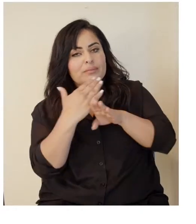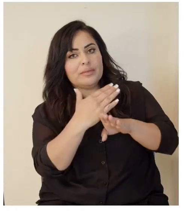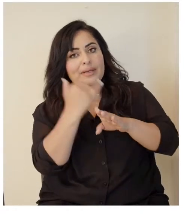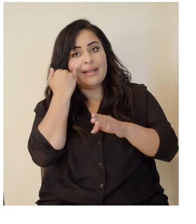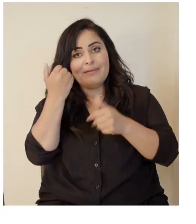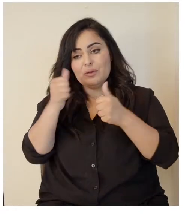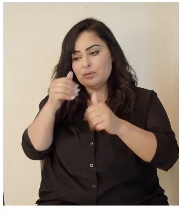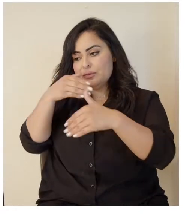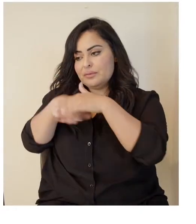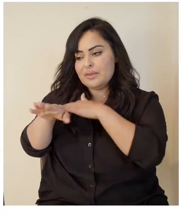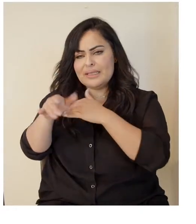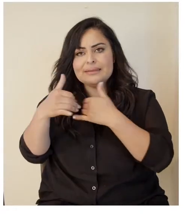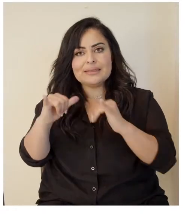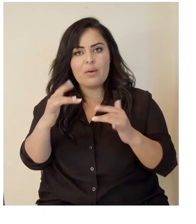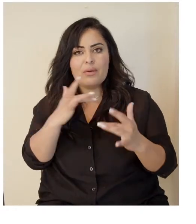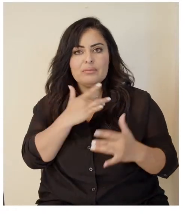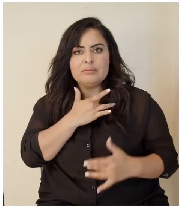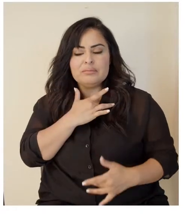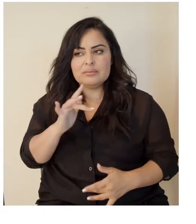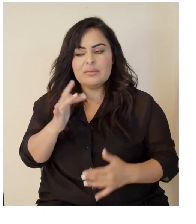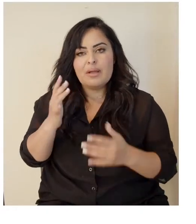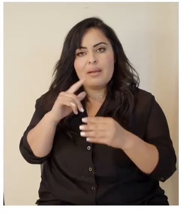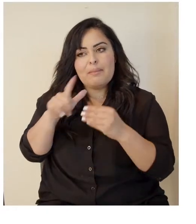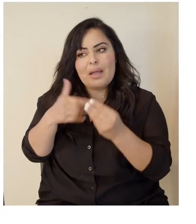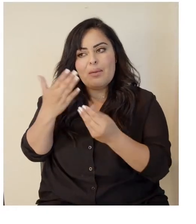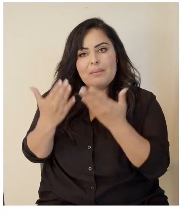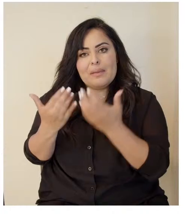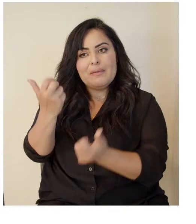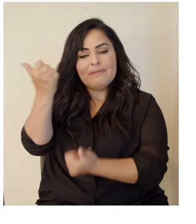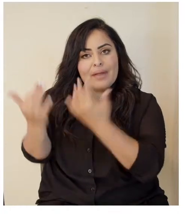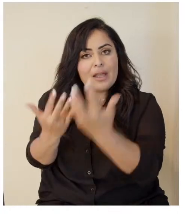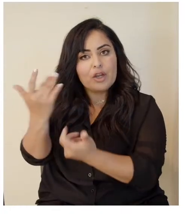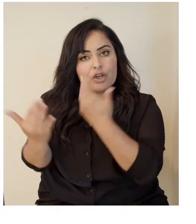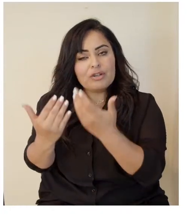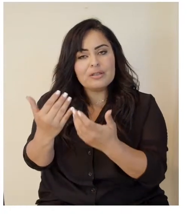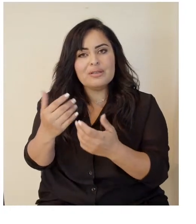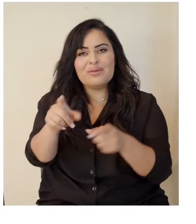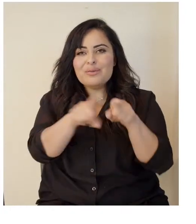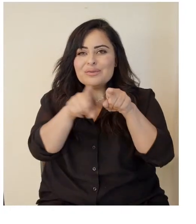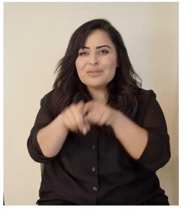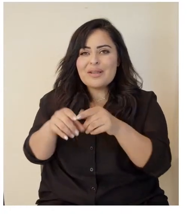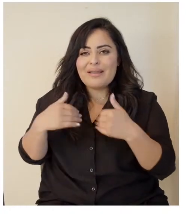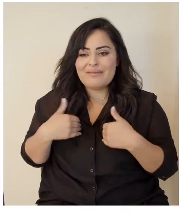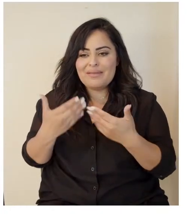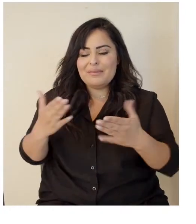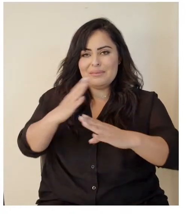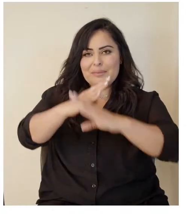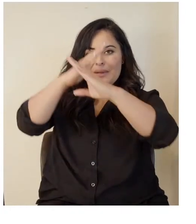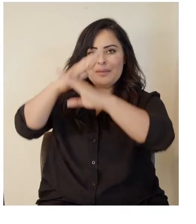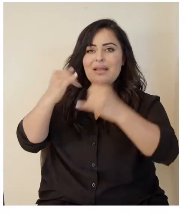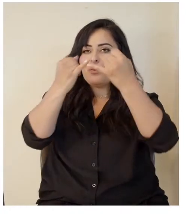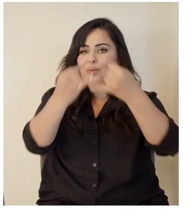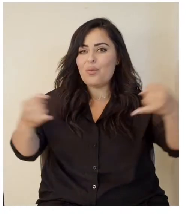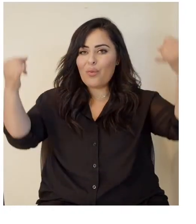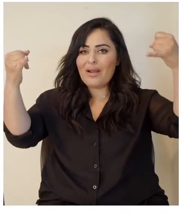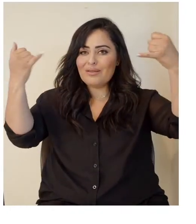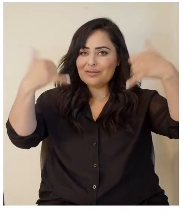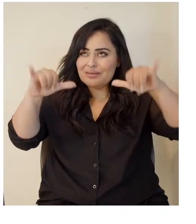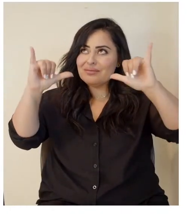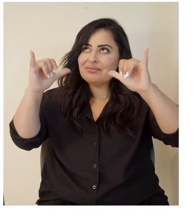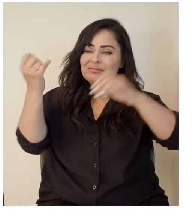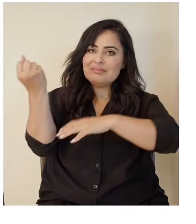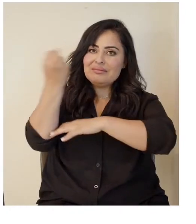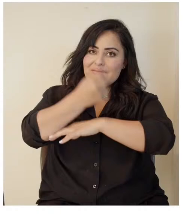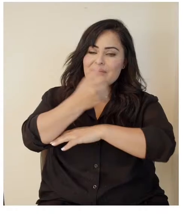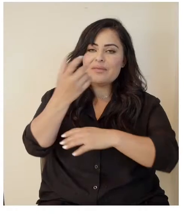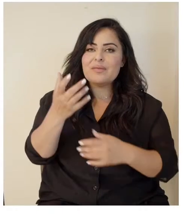about different things, potential fires flaring back up, debris in the road, and there's still wires down that can become